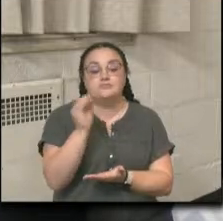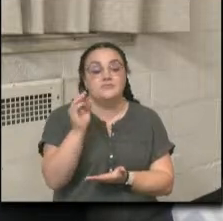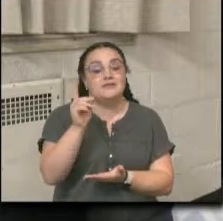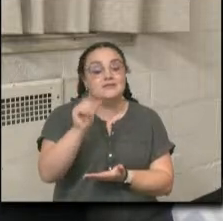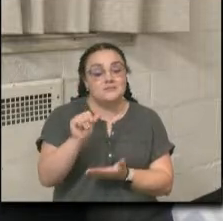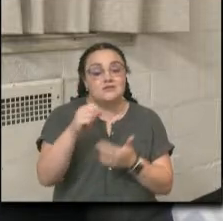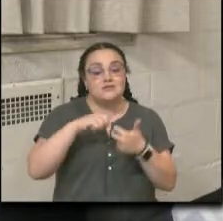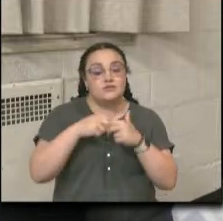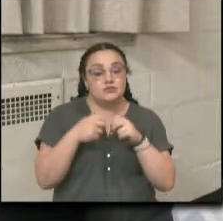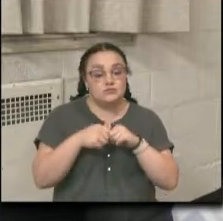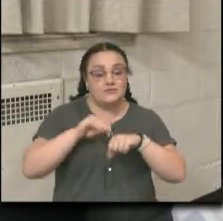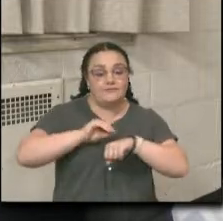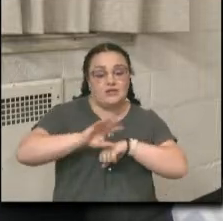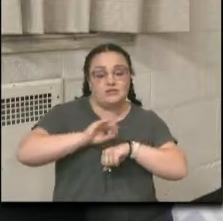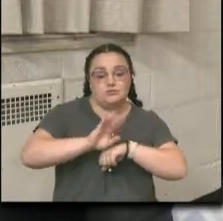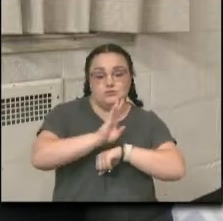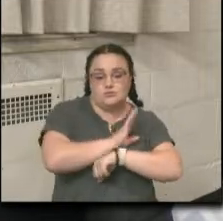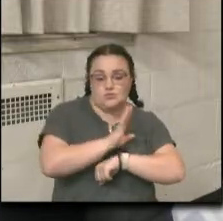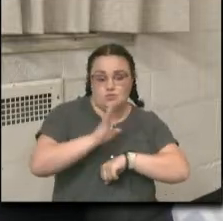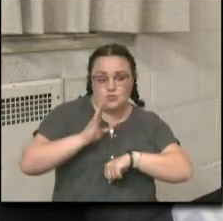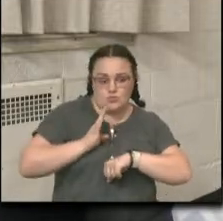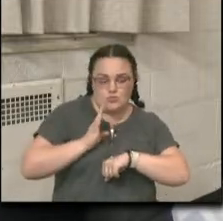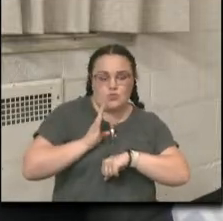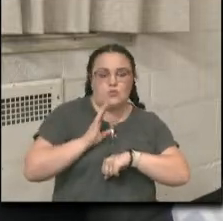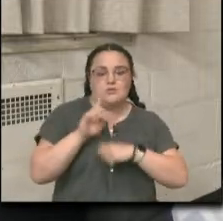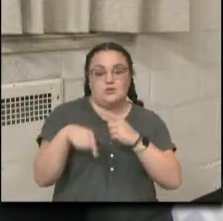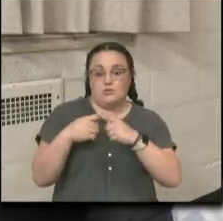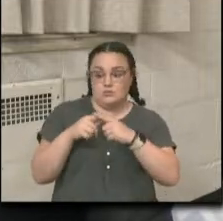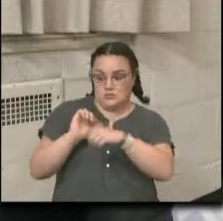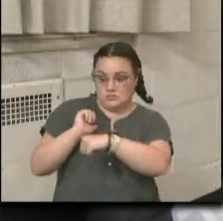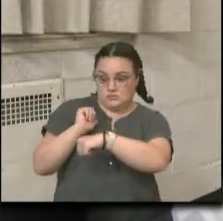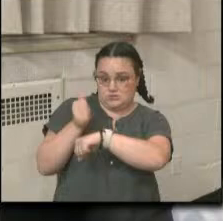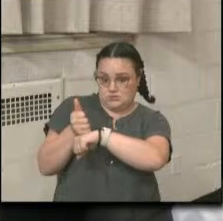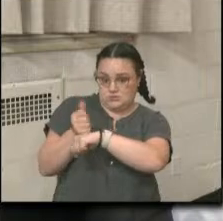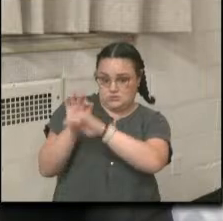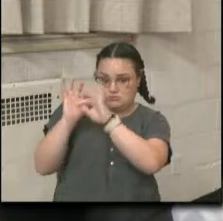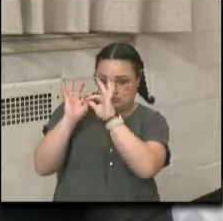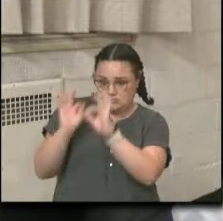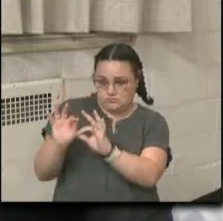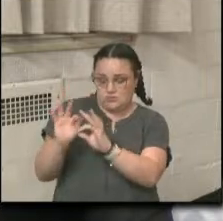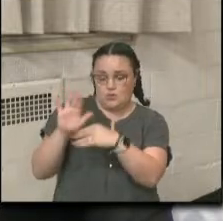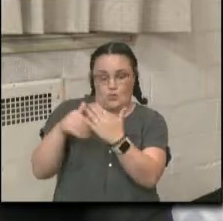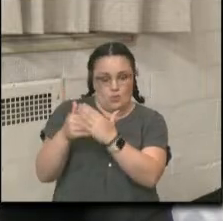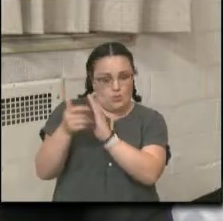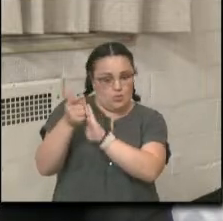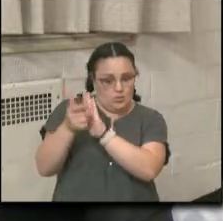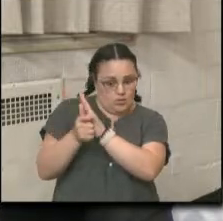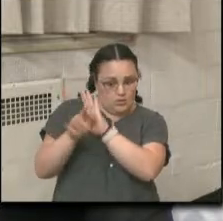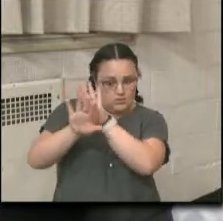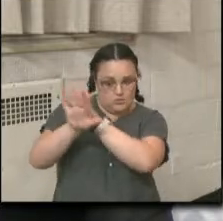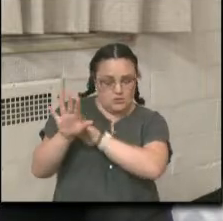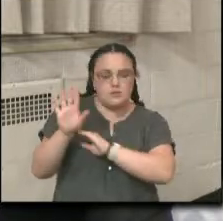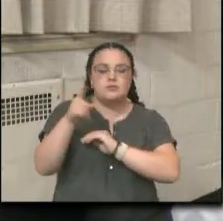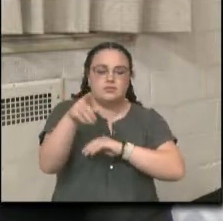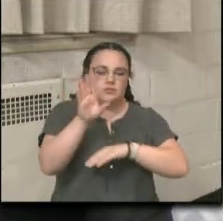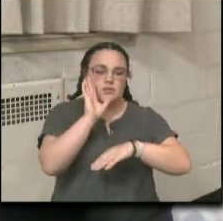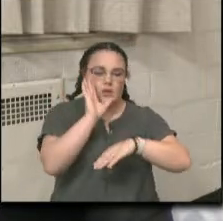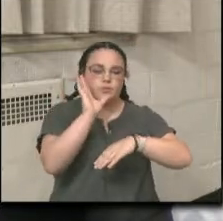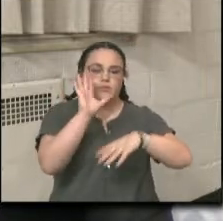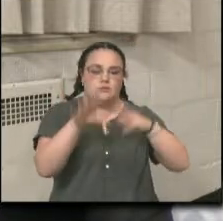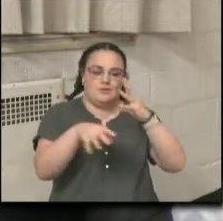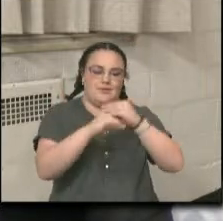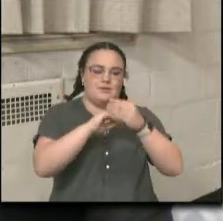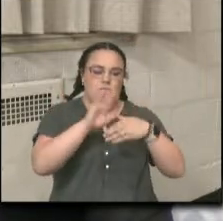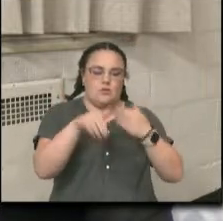Issues Advisory Board will, once they establish their bylaws, then that will also be added to this as